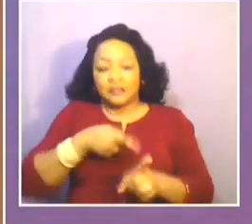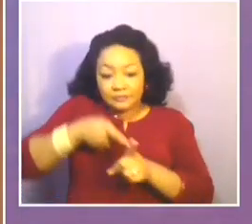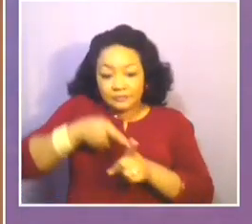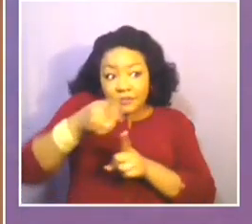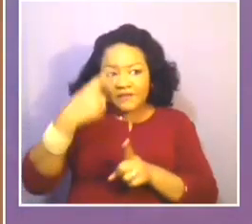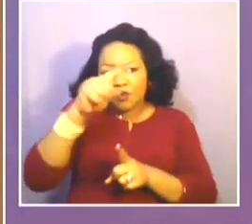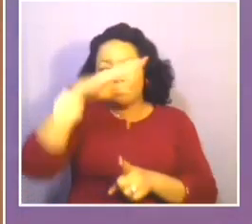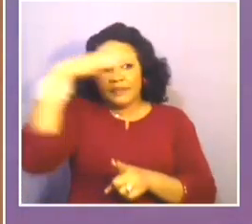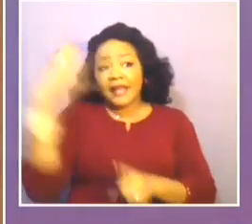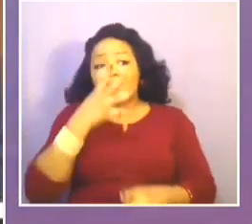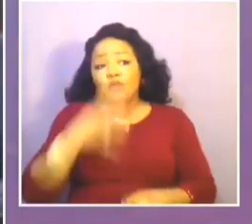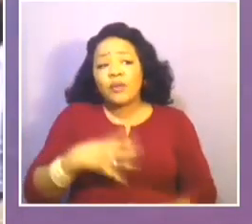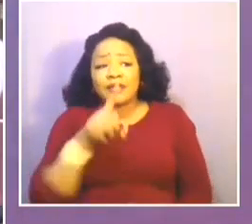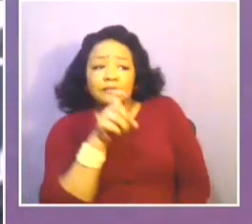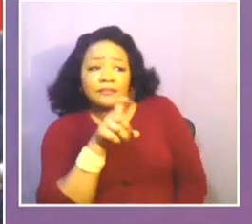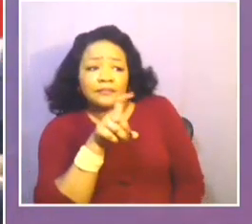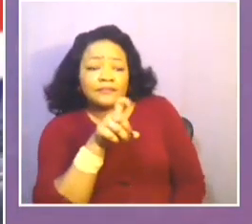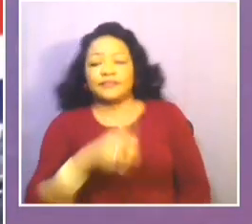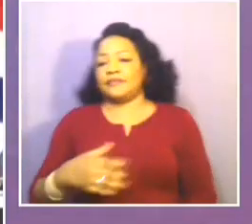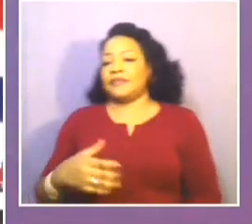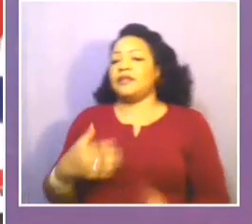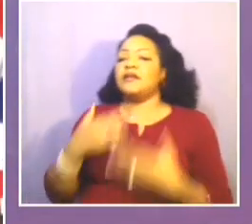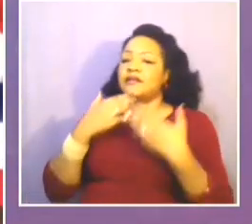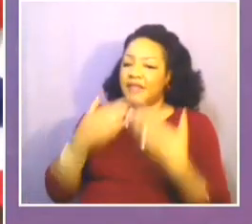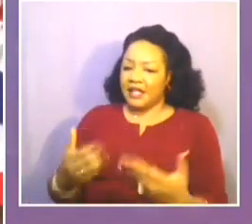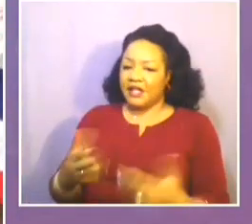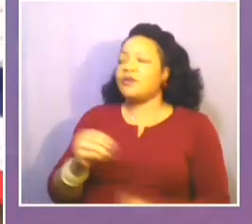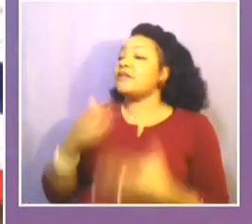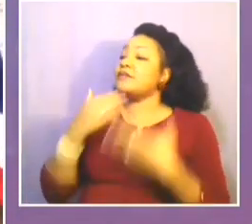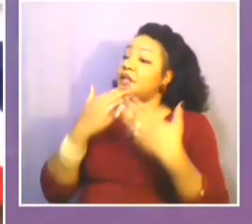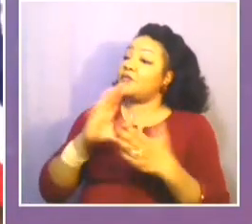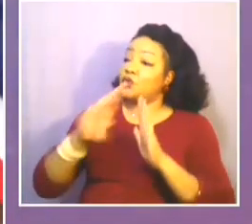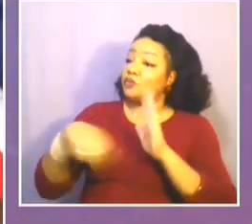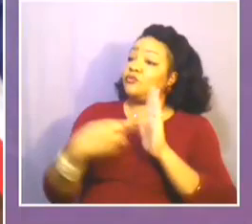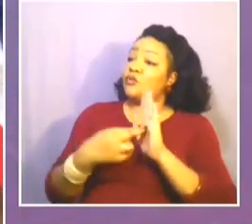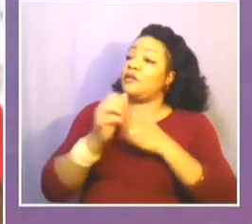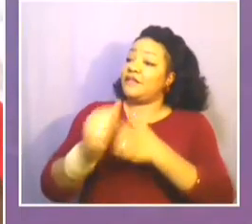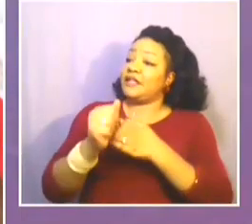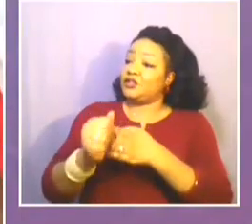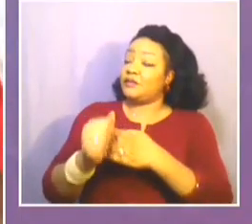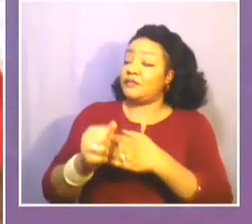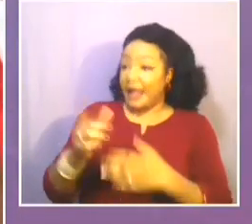thank you for your role of leadership. Part of it is I'm going to need your help.